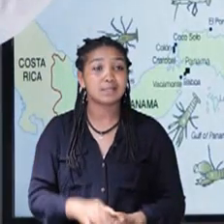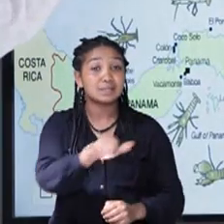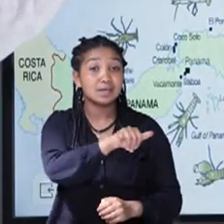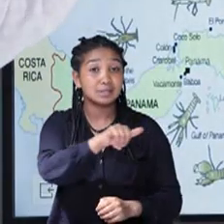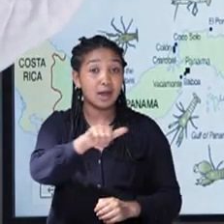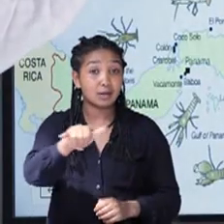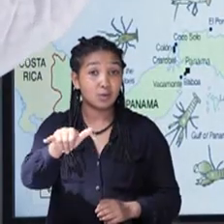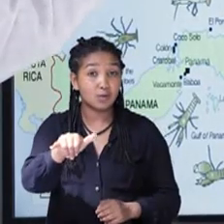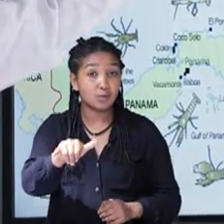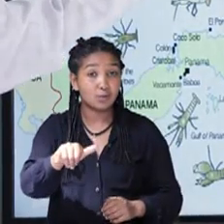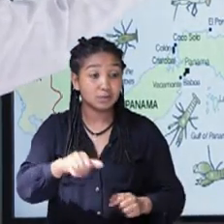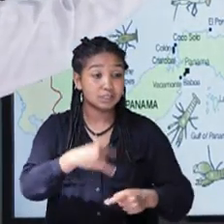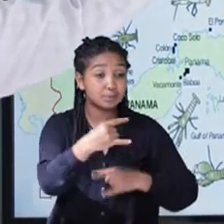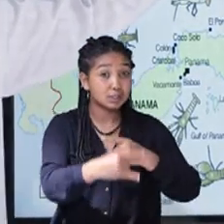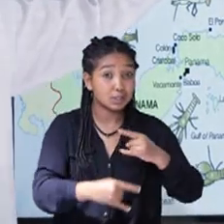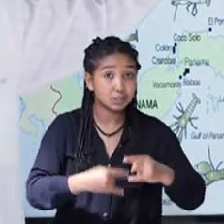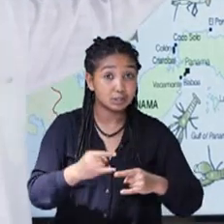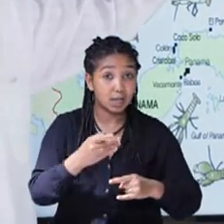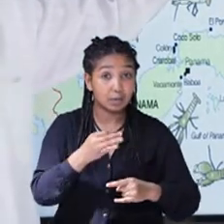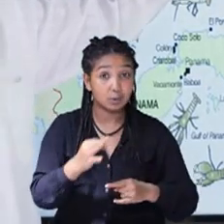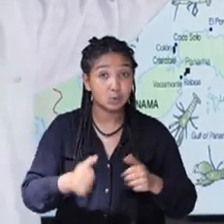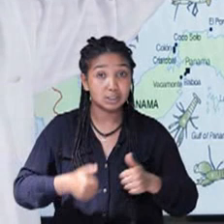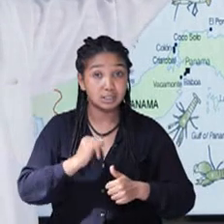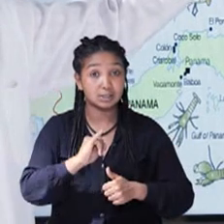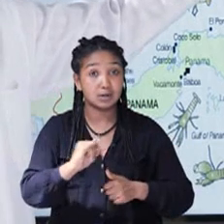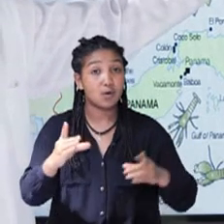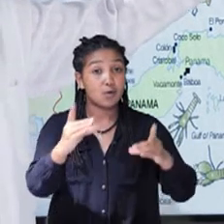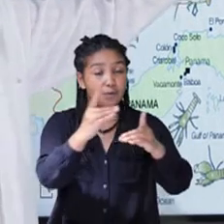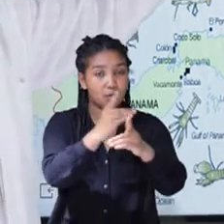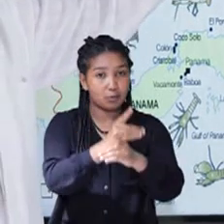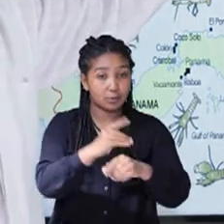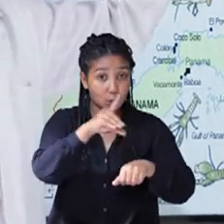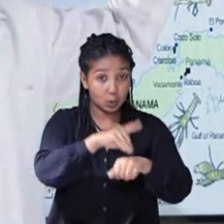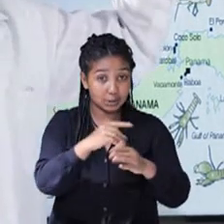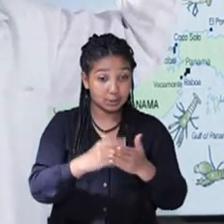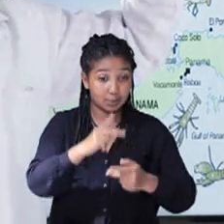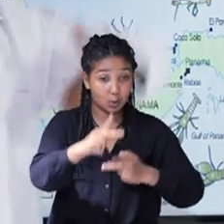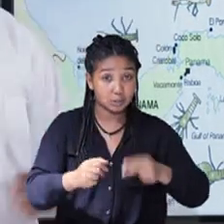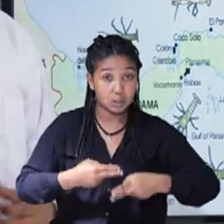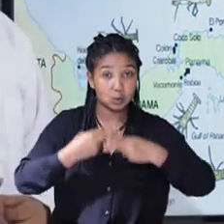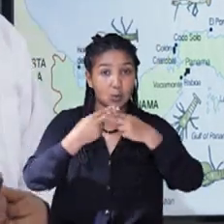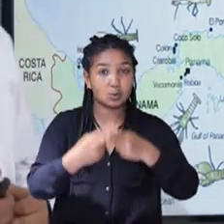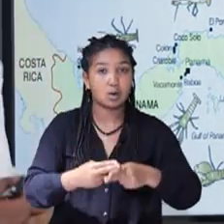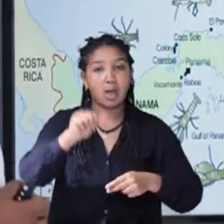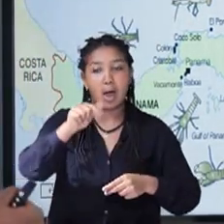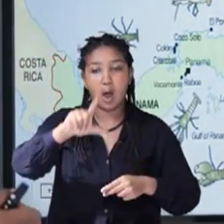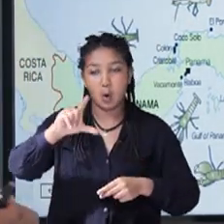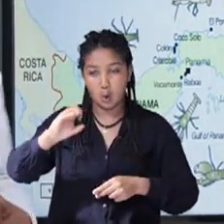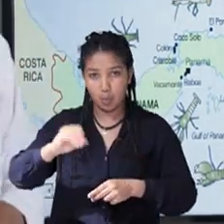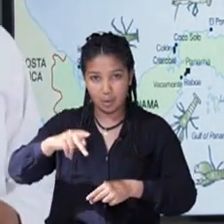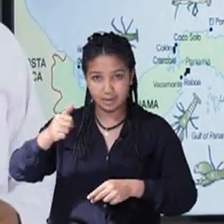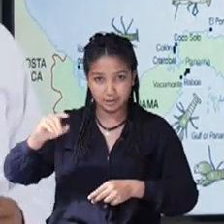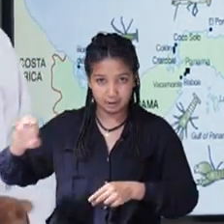such kind of the speciation type which is formed during this process is called